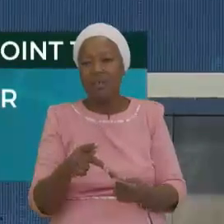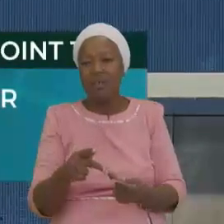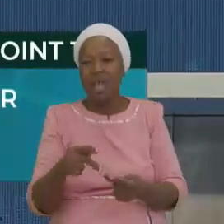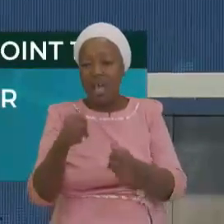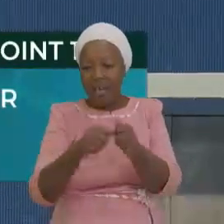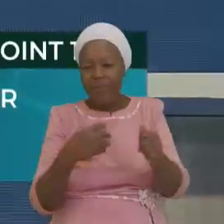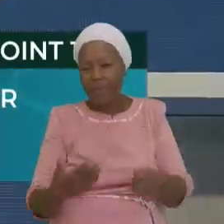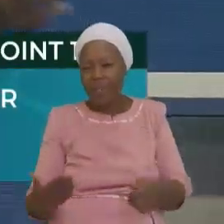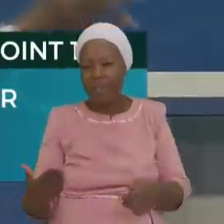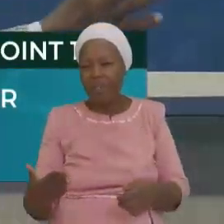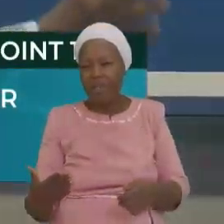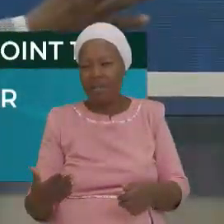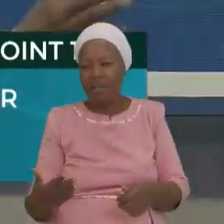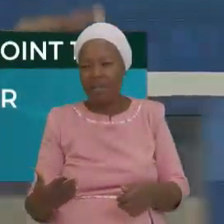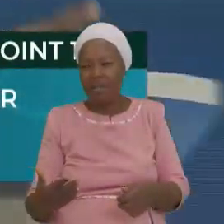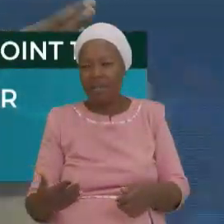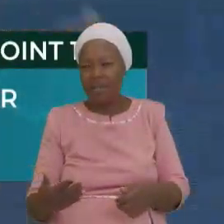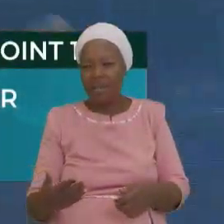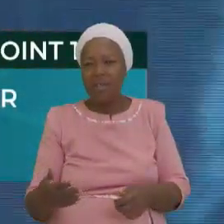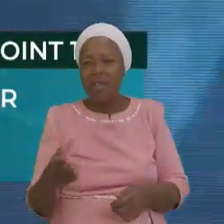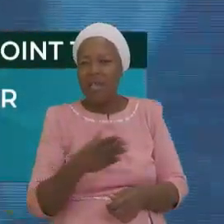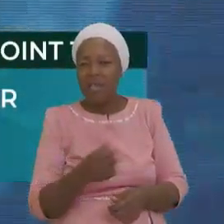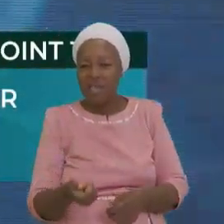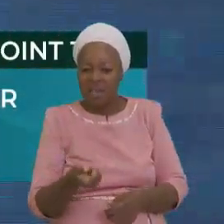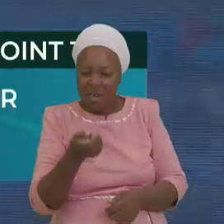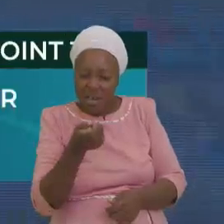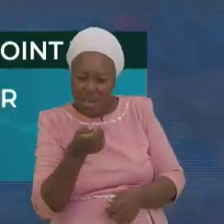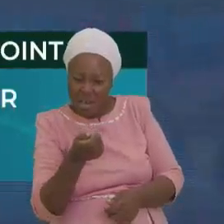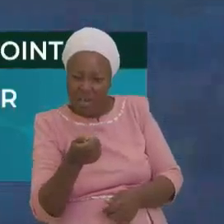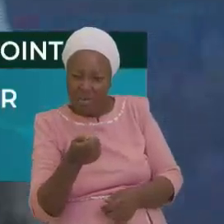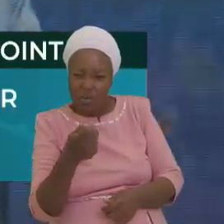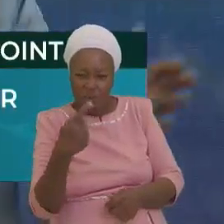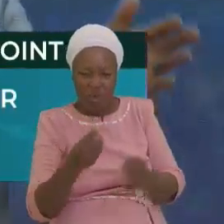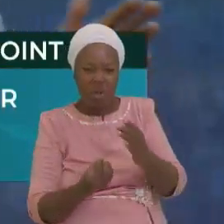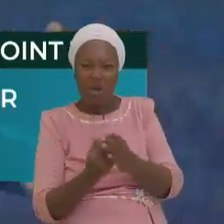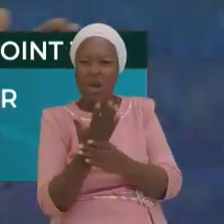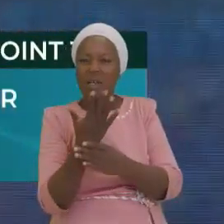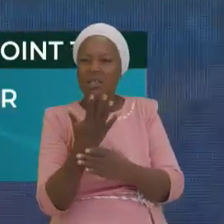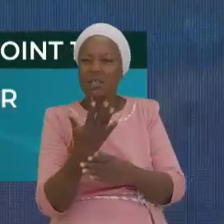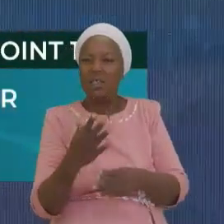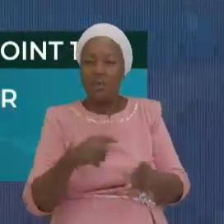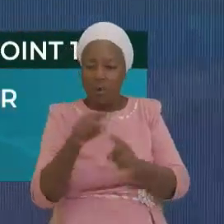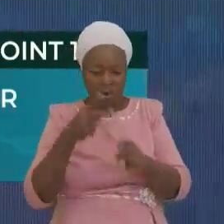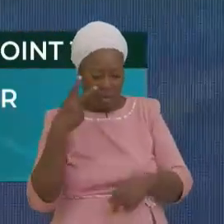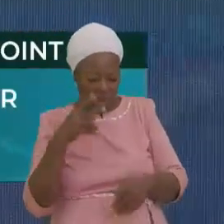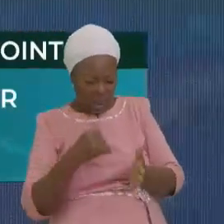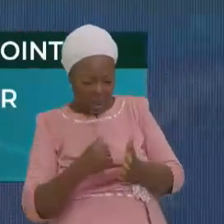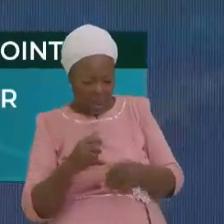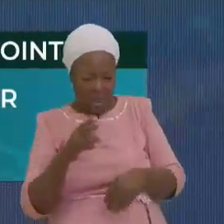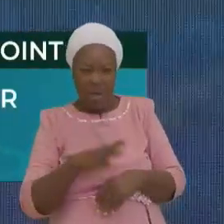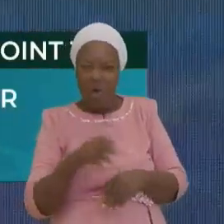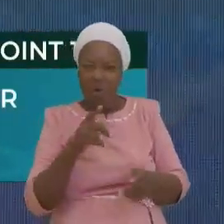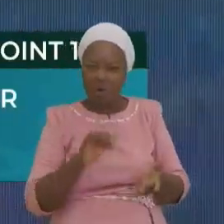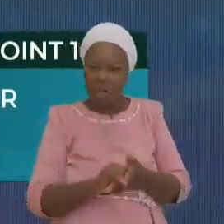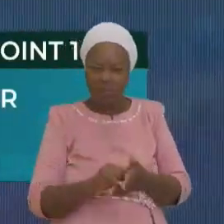Everything. A little blade of grass. When you look at it under the